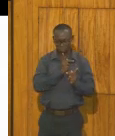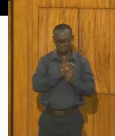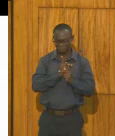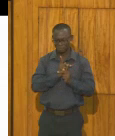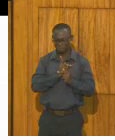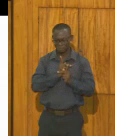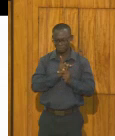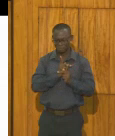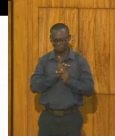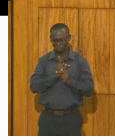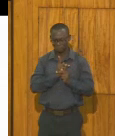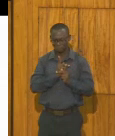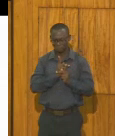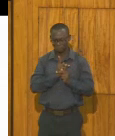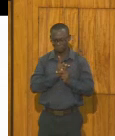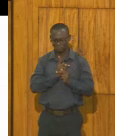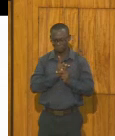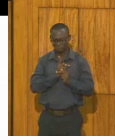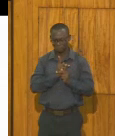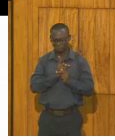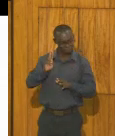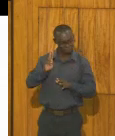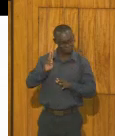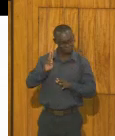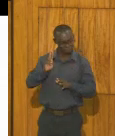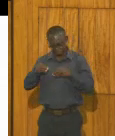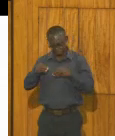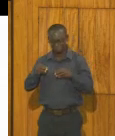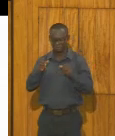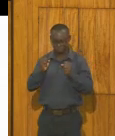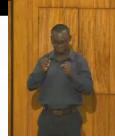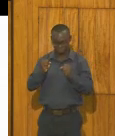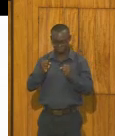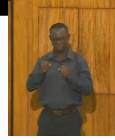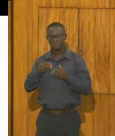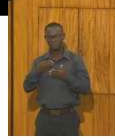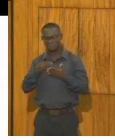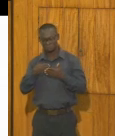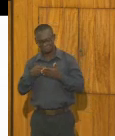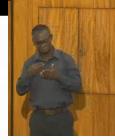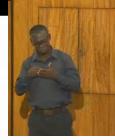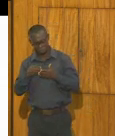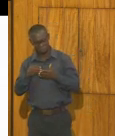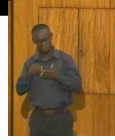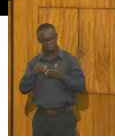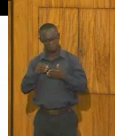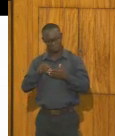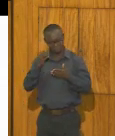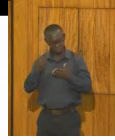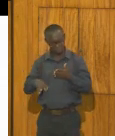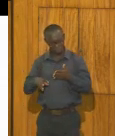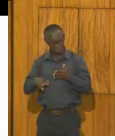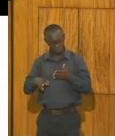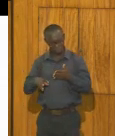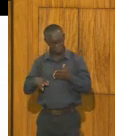characteristics, pricing and supply, because our market is price sensitive, and costs of the kits was also